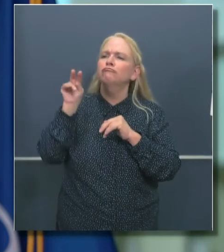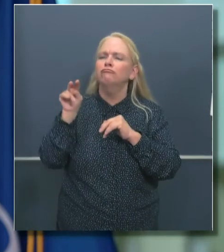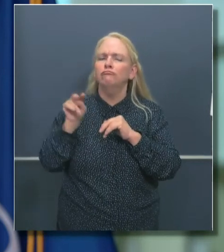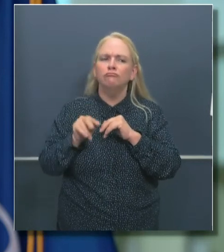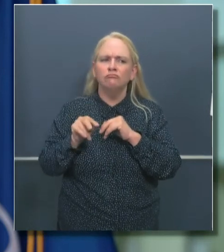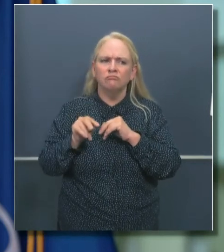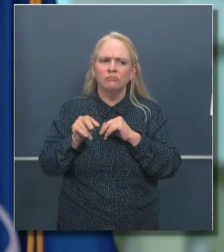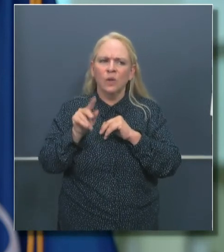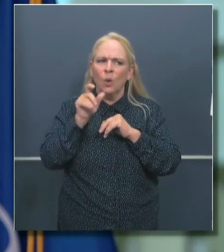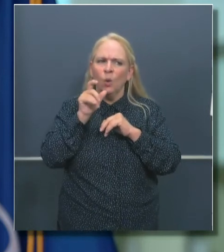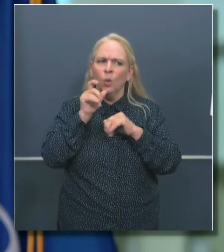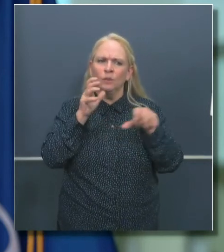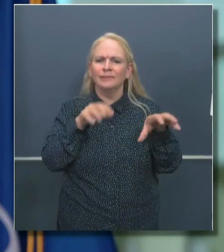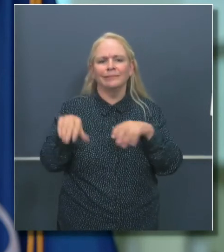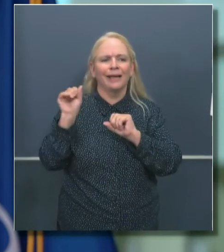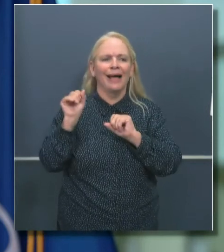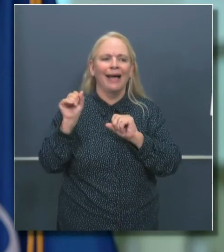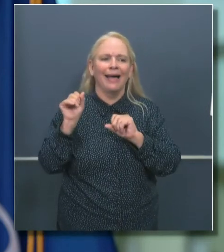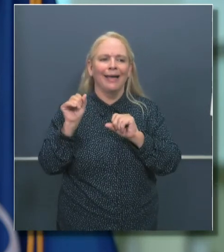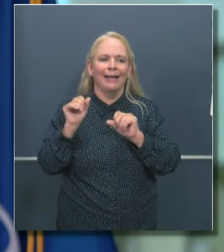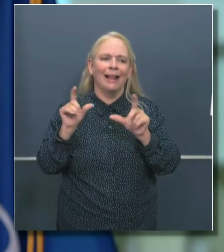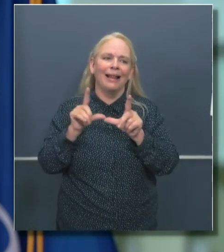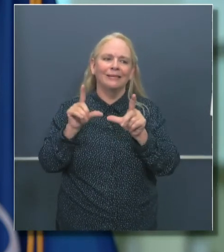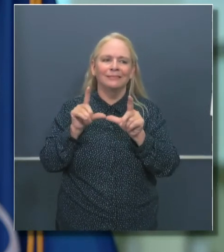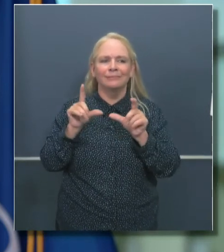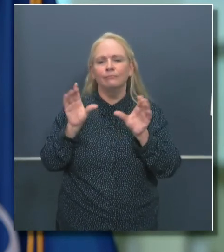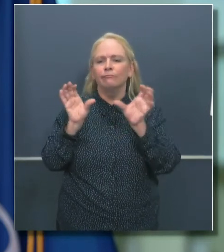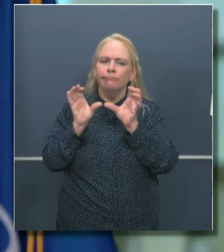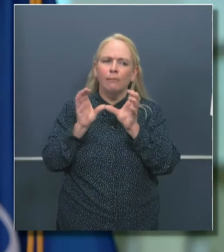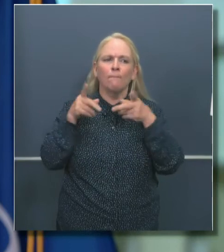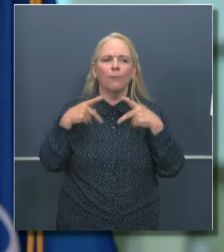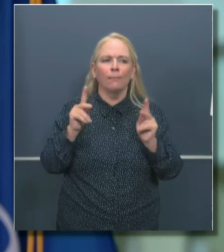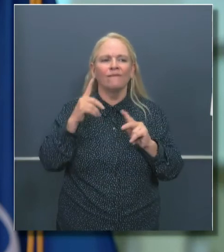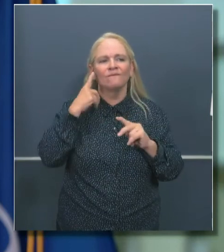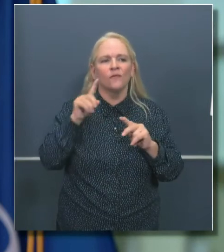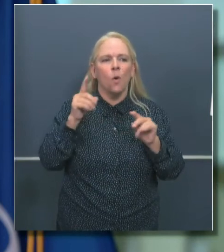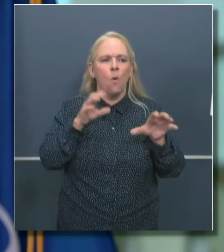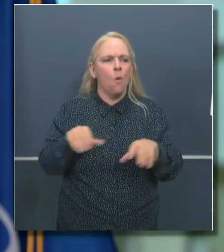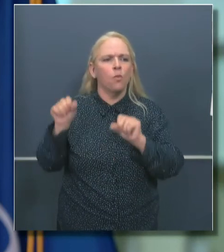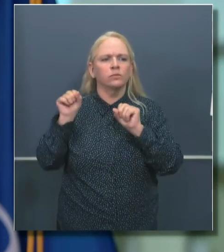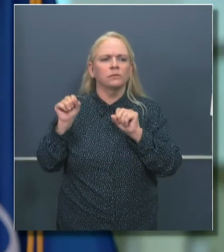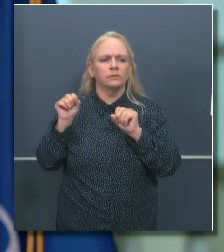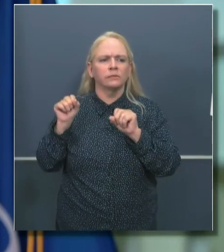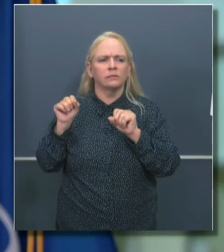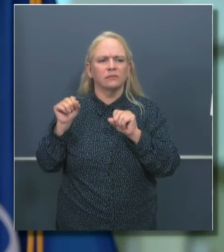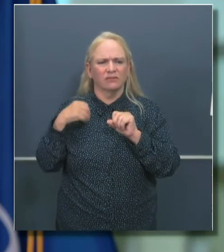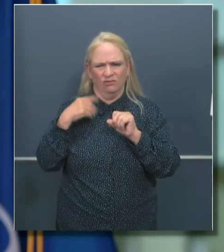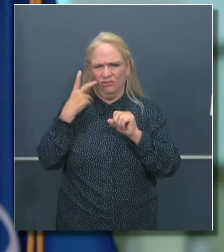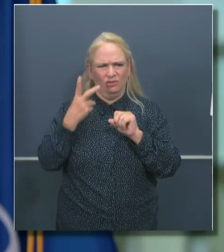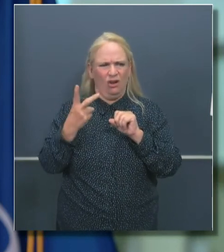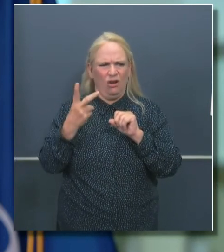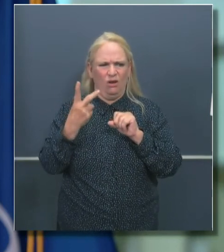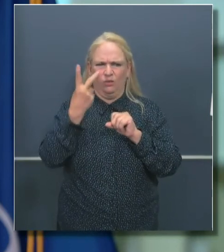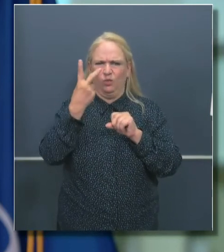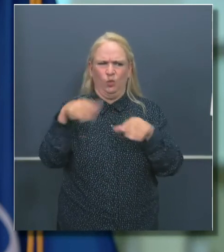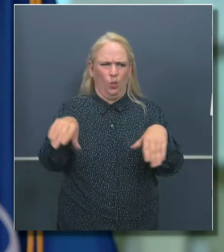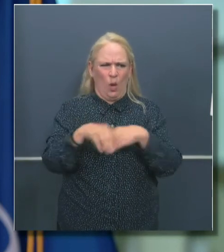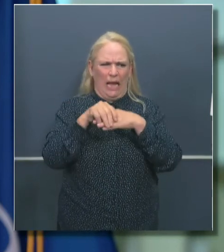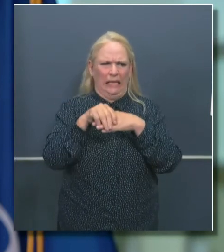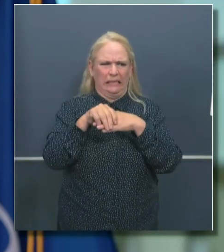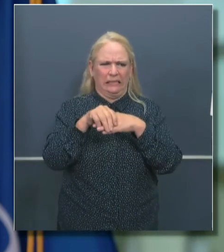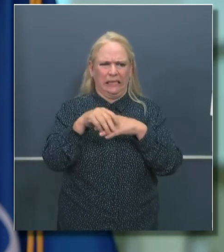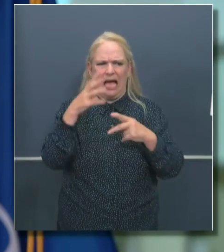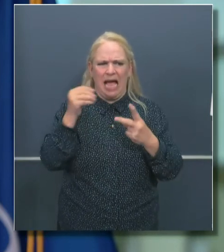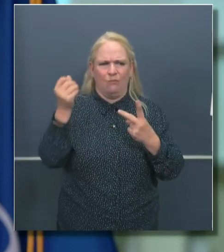not gather with people they don't know. And I'm seeing that there's a 300-person protest, 2 weddings, another demonstration, all